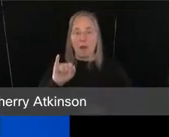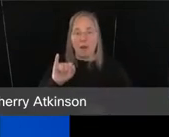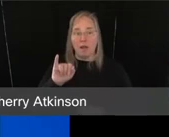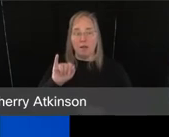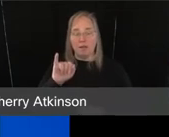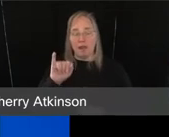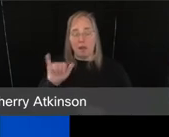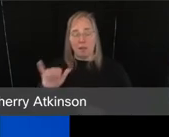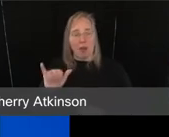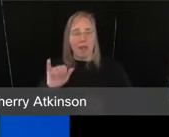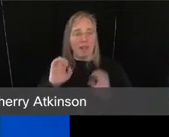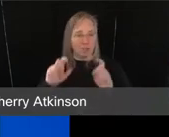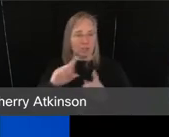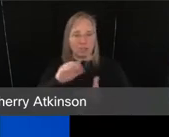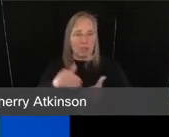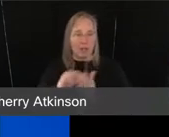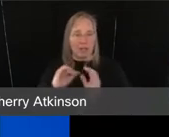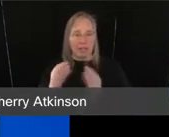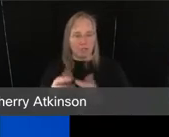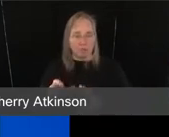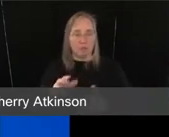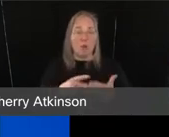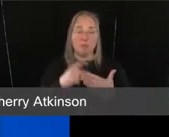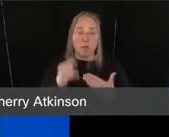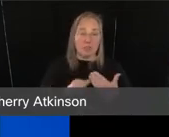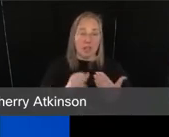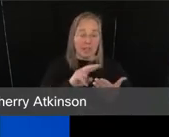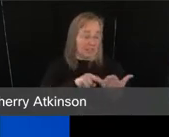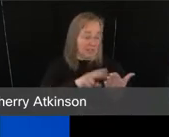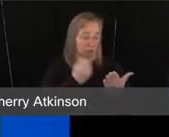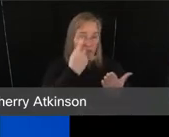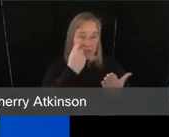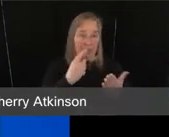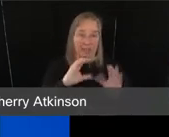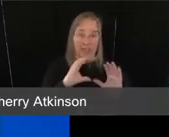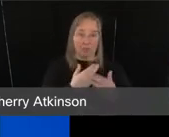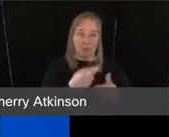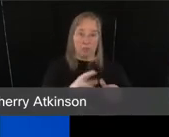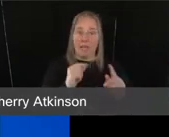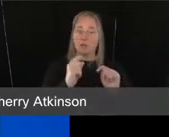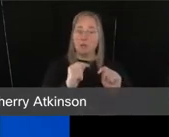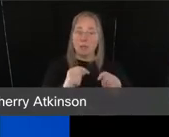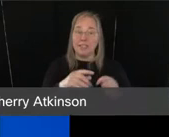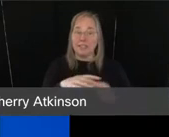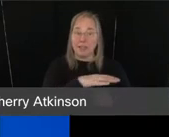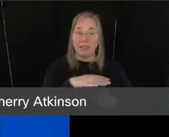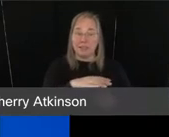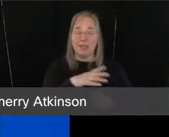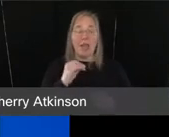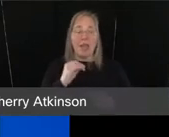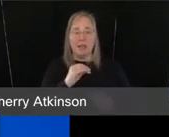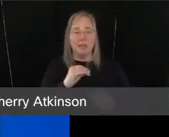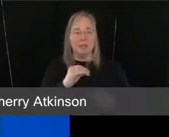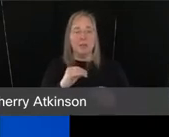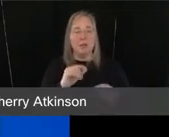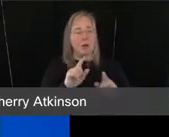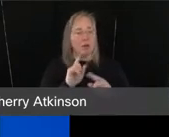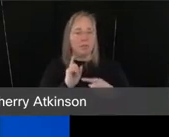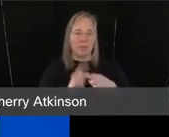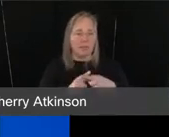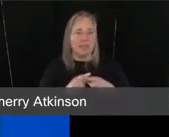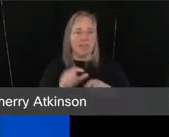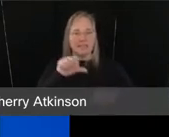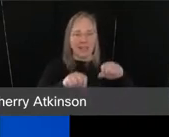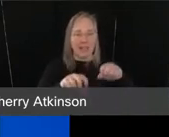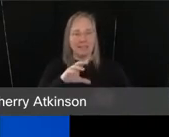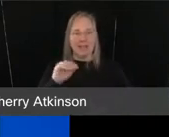classrooms, our project literacy classrooms and tutoring spaces, as well as science and STEM